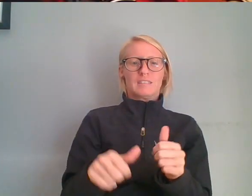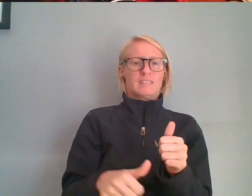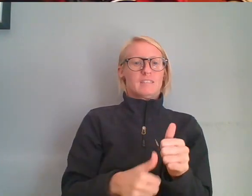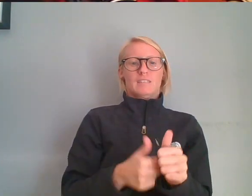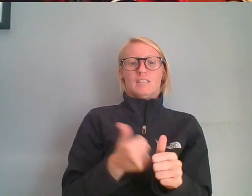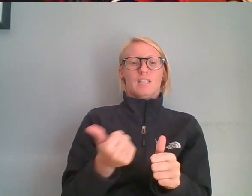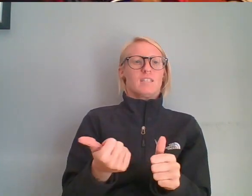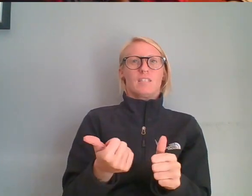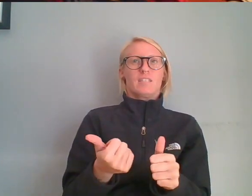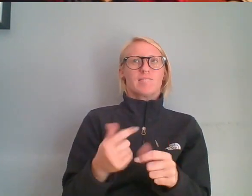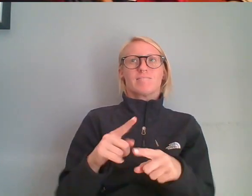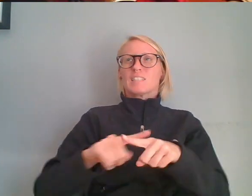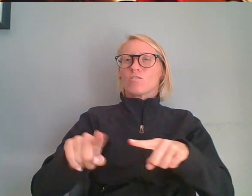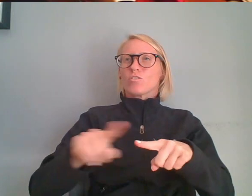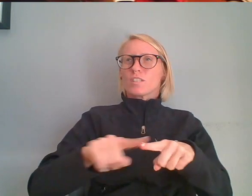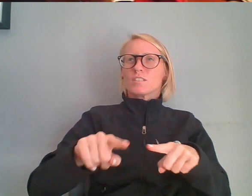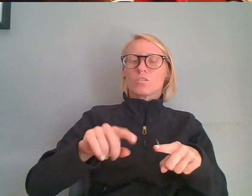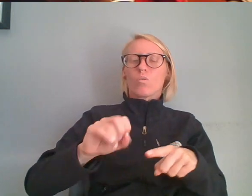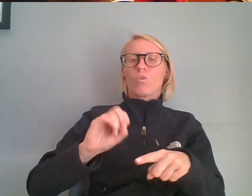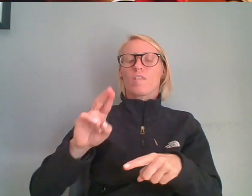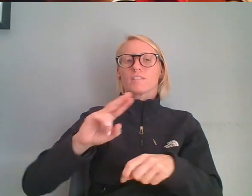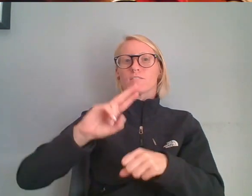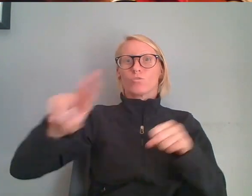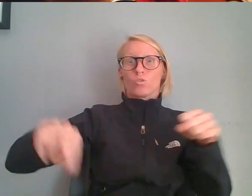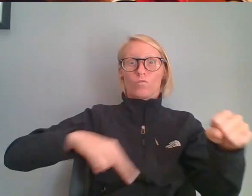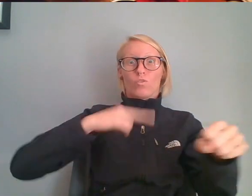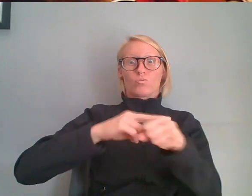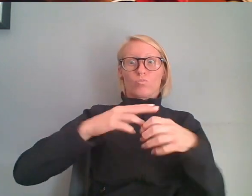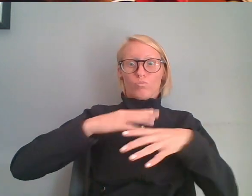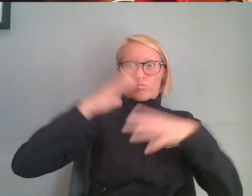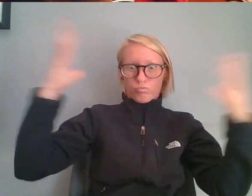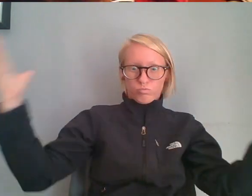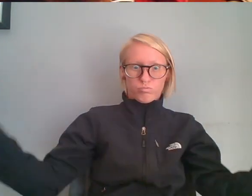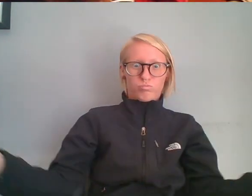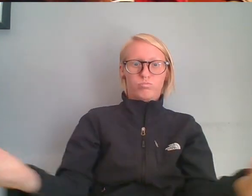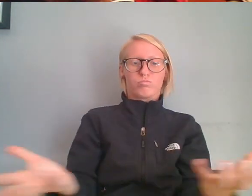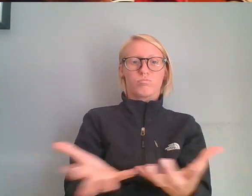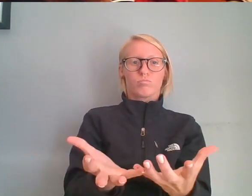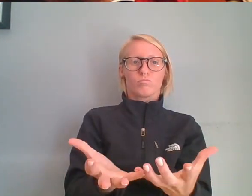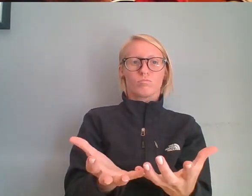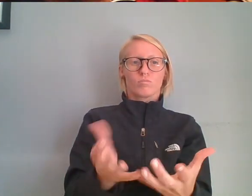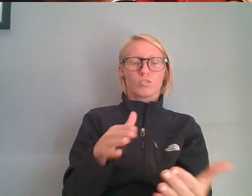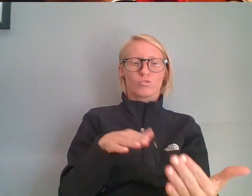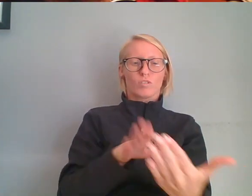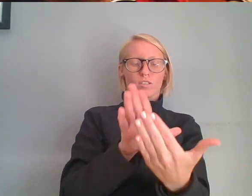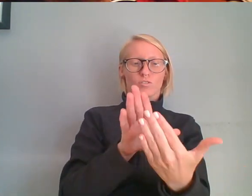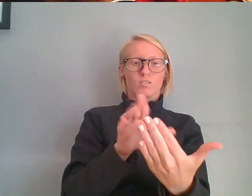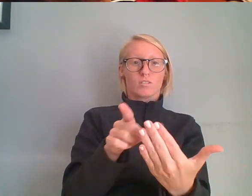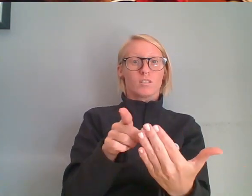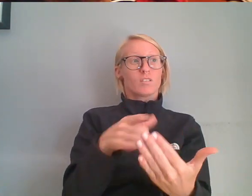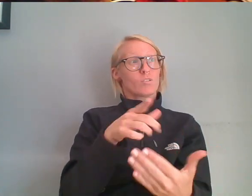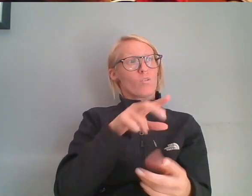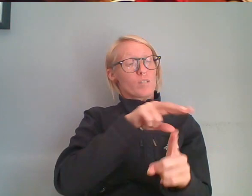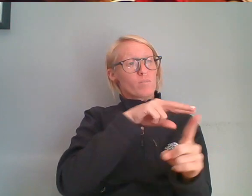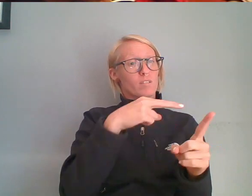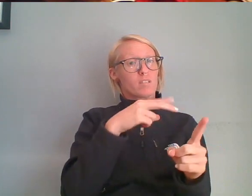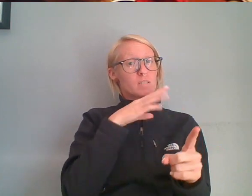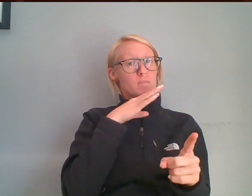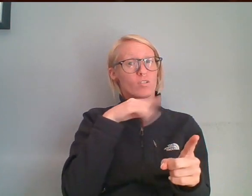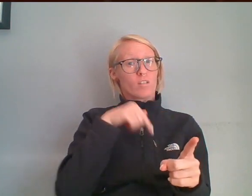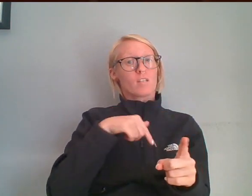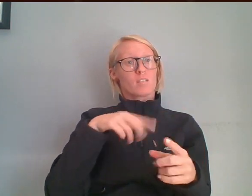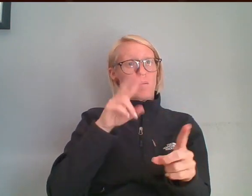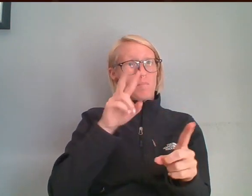this a universal strategy? So in terms of, from your perspective as the speaker, I believe